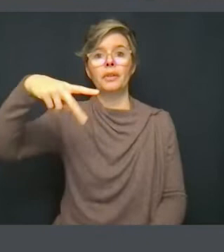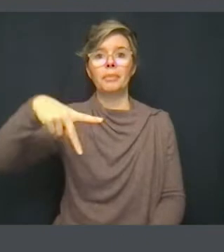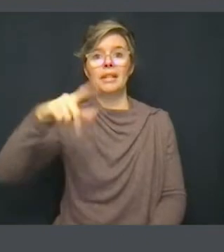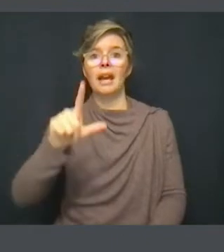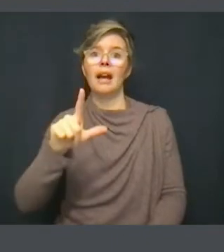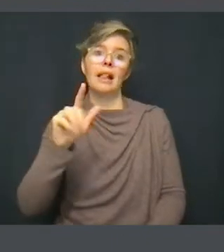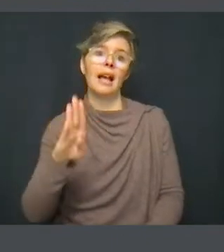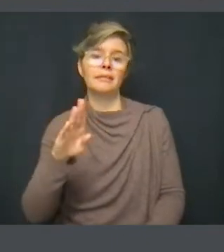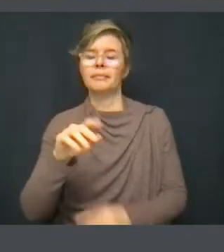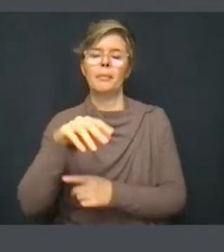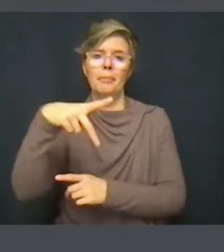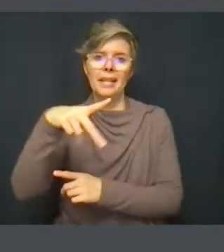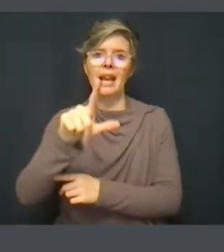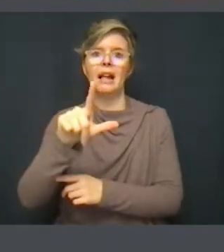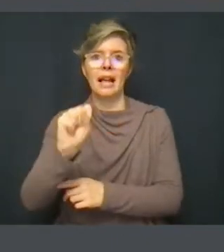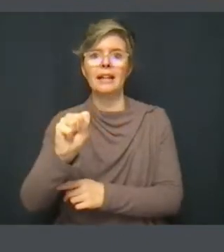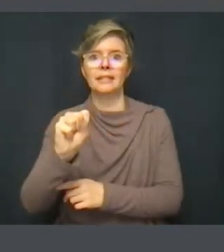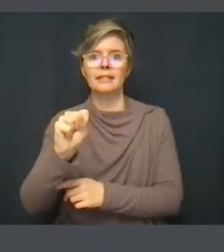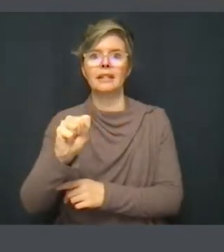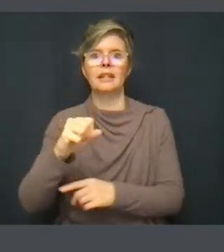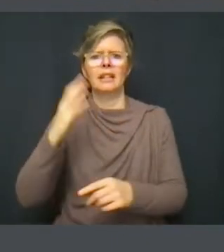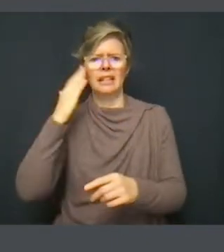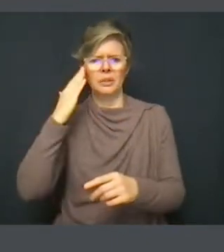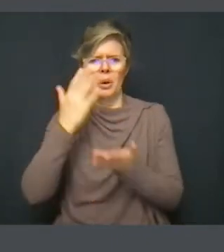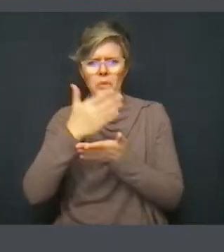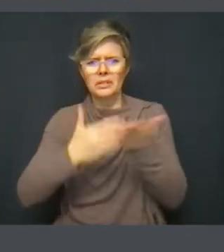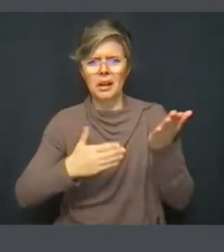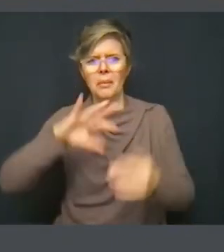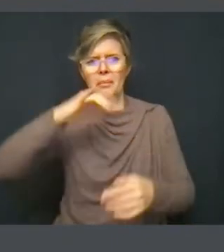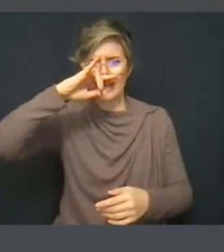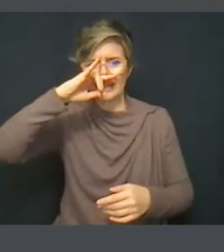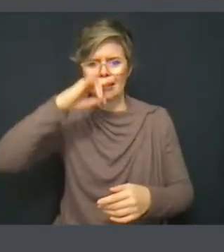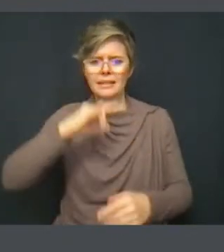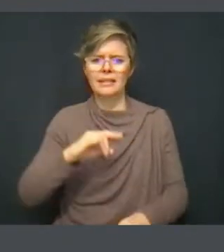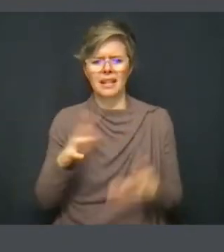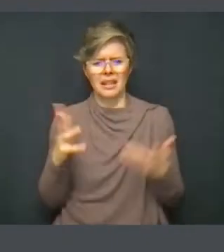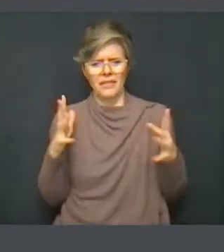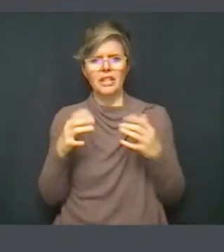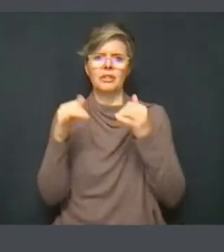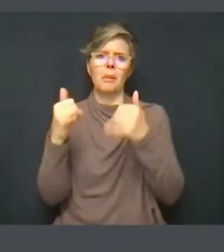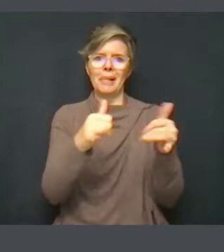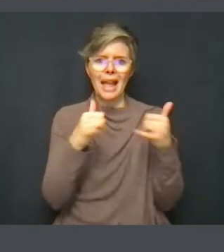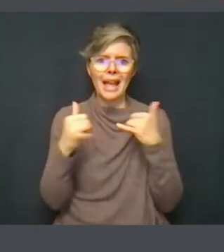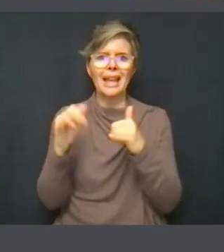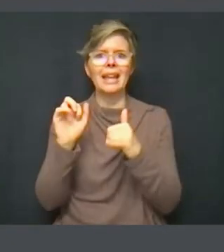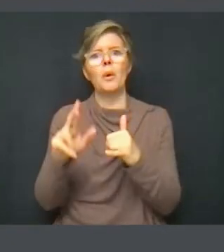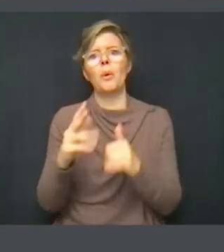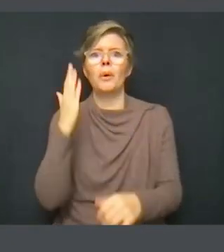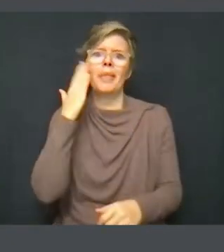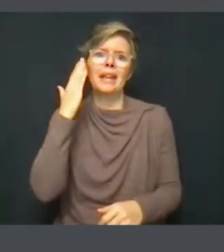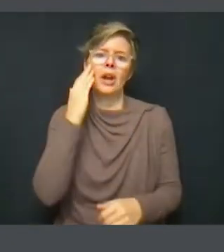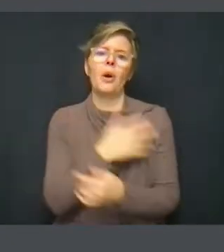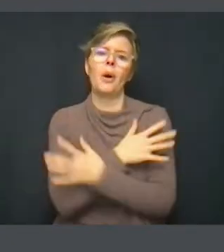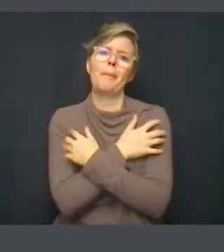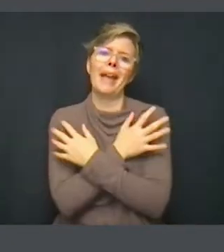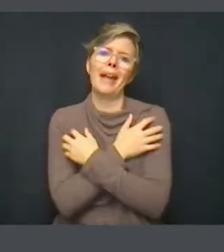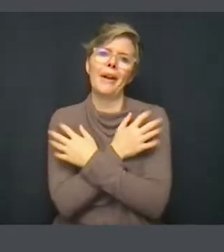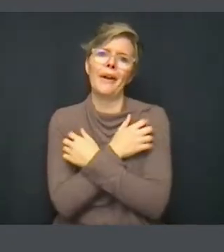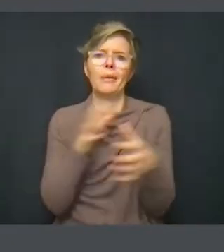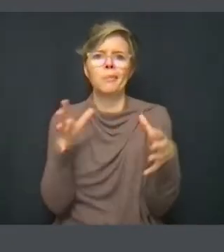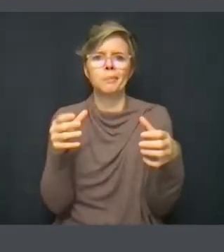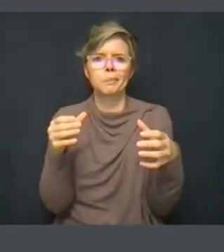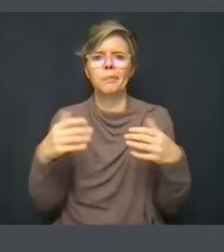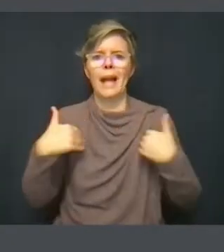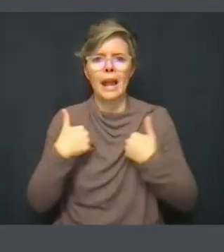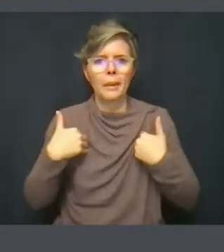seen, knows some vocabulary, seen some of these pictures, has played with like maybe like a little teddy bear toy, or like you're just making these assumptions, right?